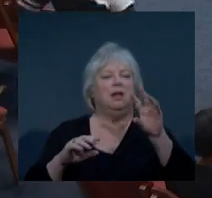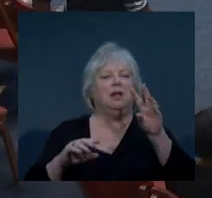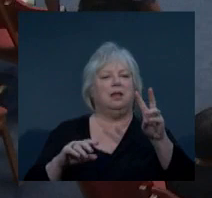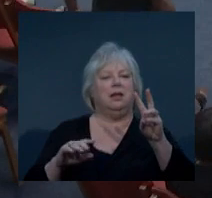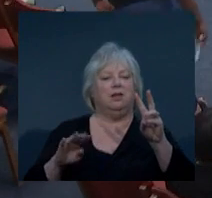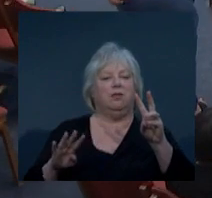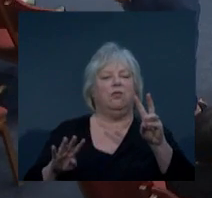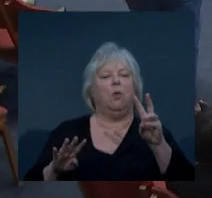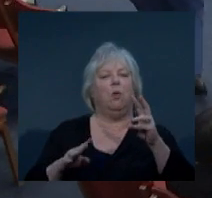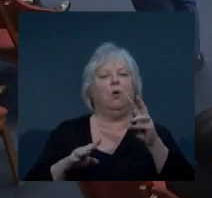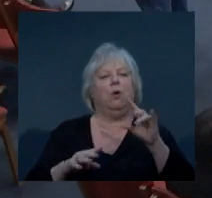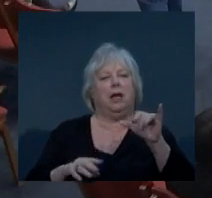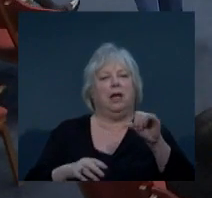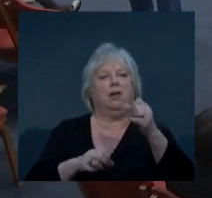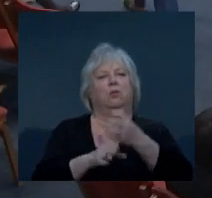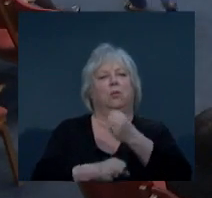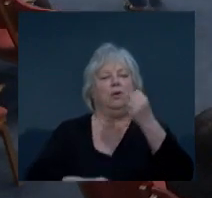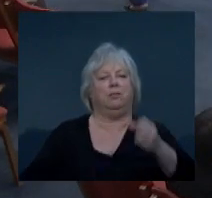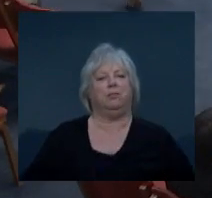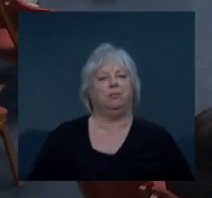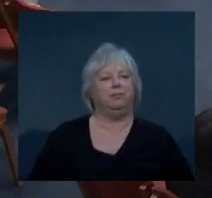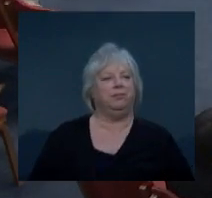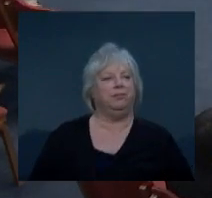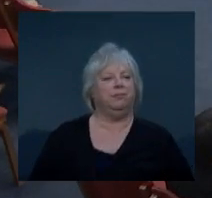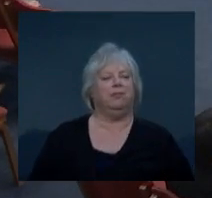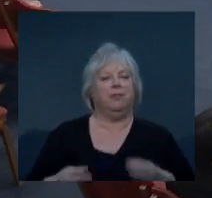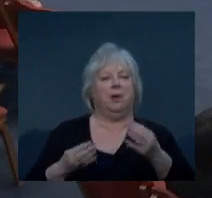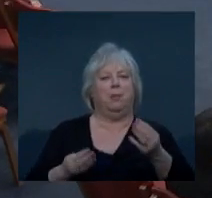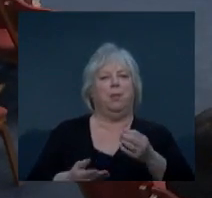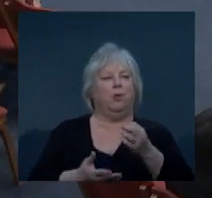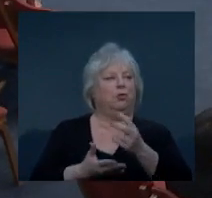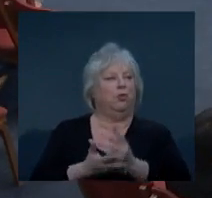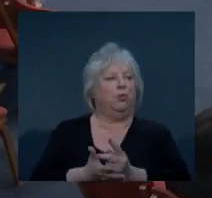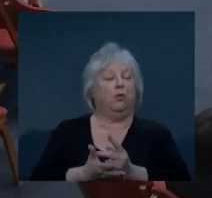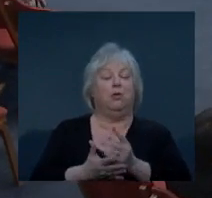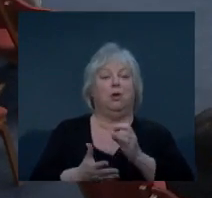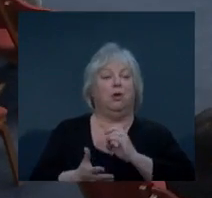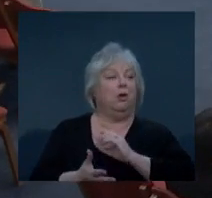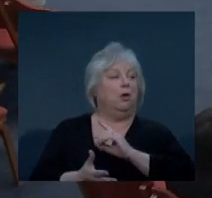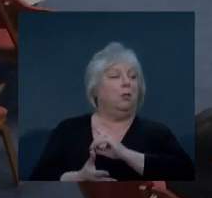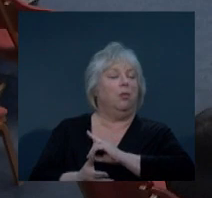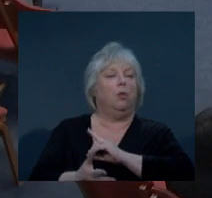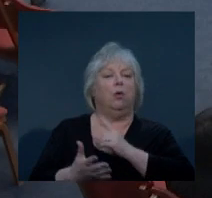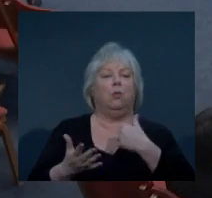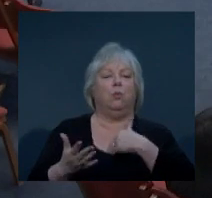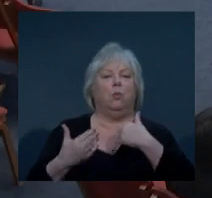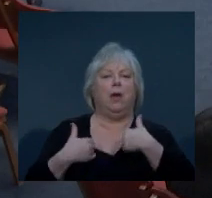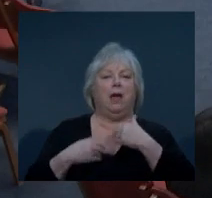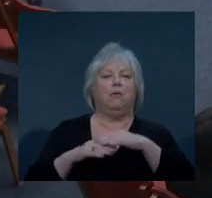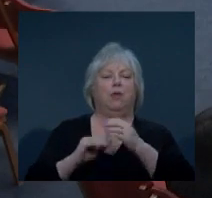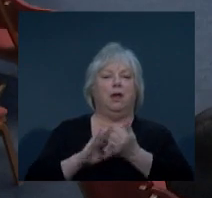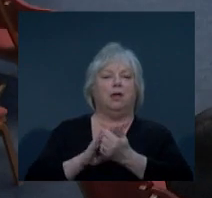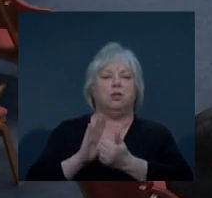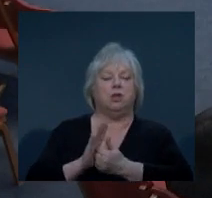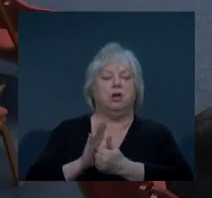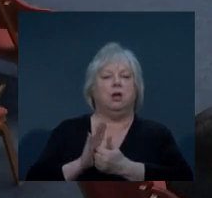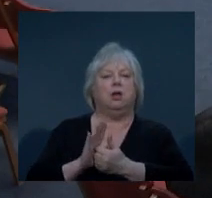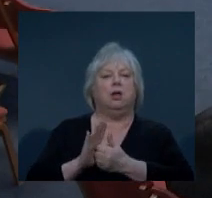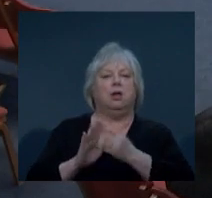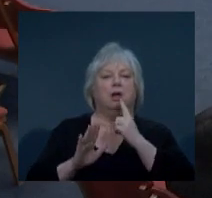6-4. 64 ayes have it. Motion approved. Board, we do have on the agenda